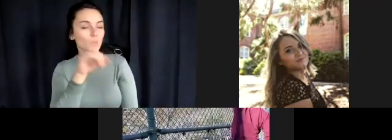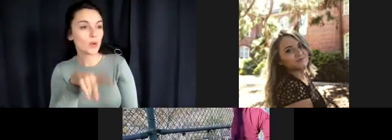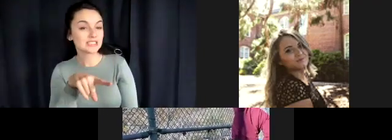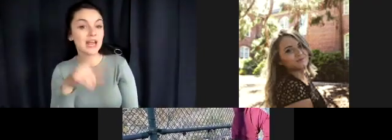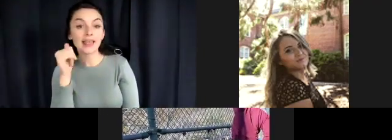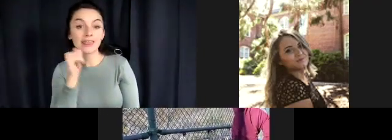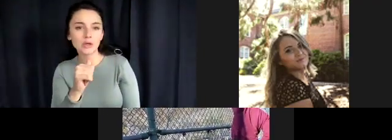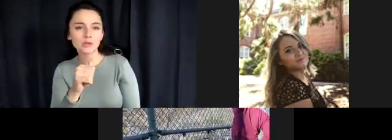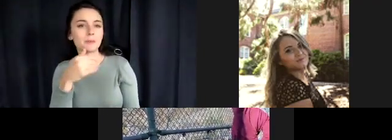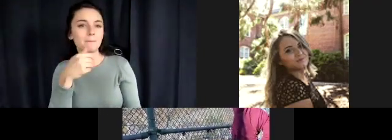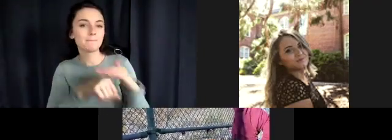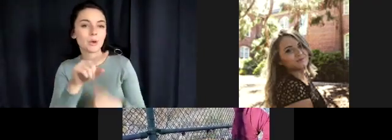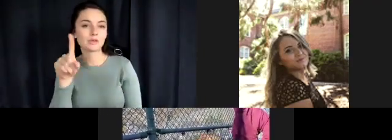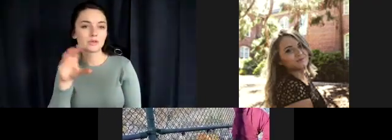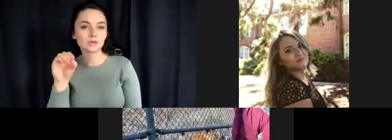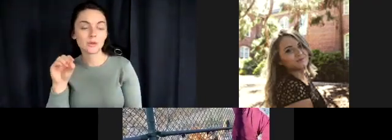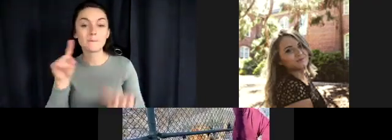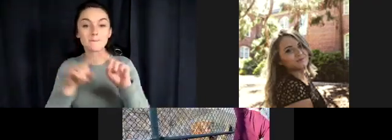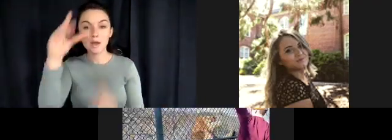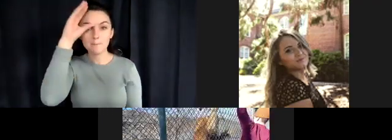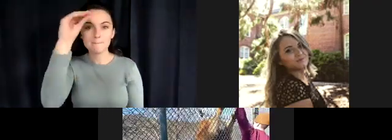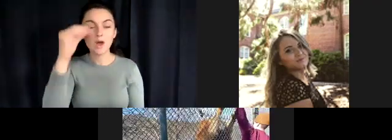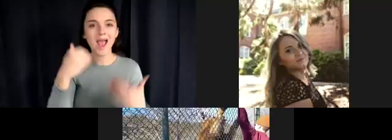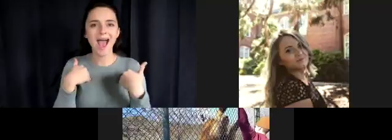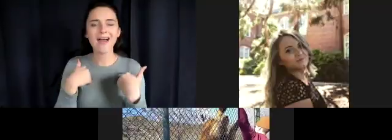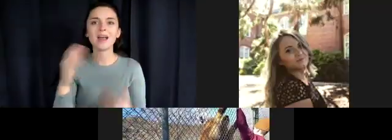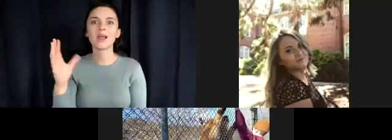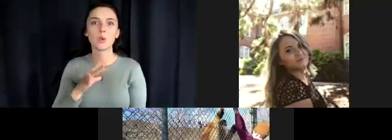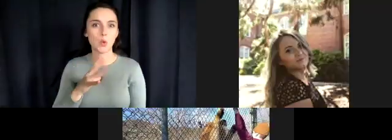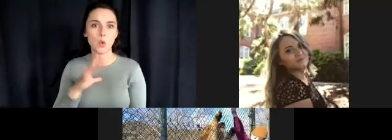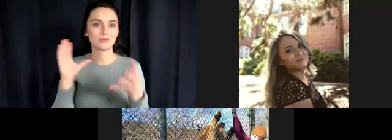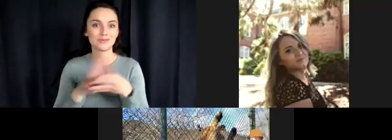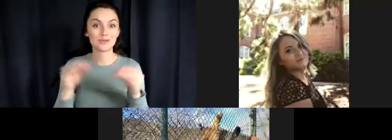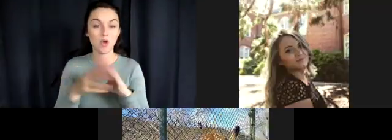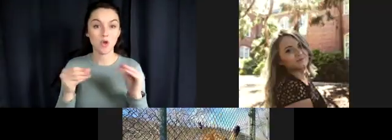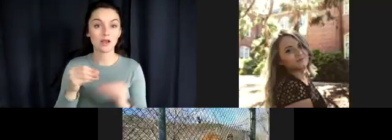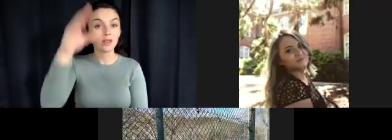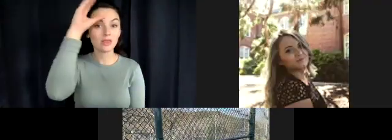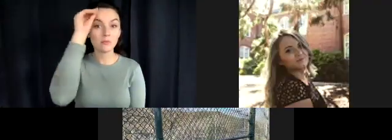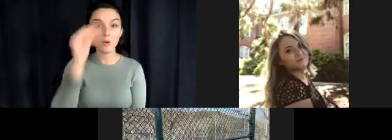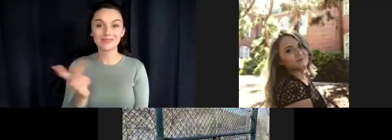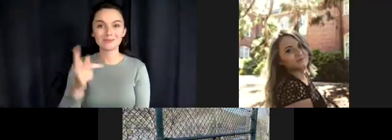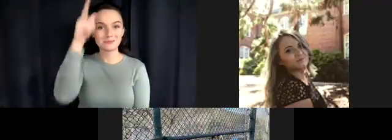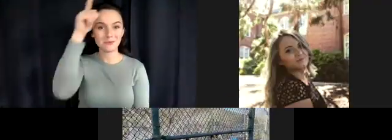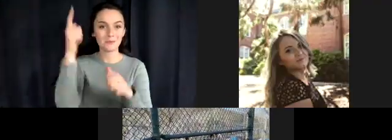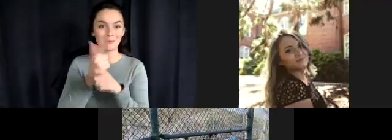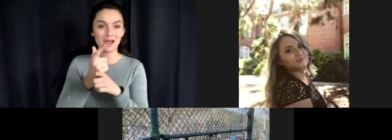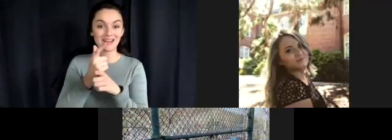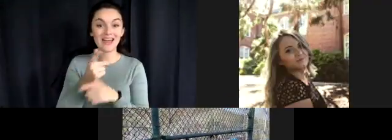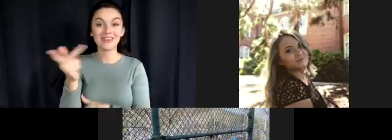zoo, but these boys actually have a really cool backstory. So our two boys are brothers, and they actually were born in